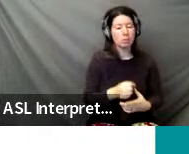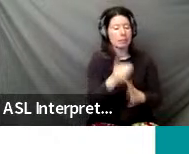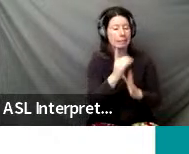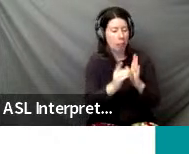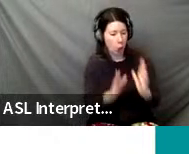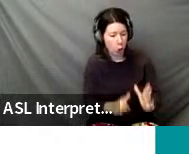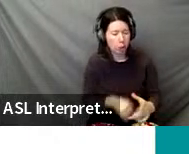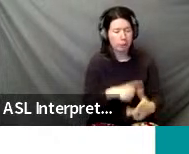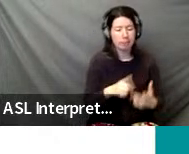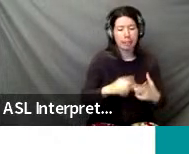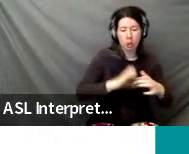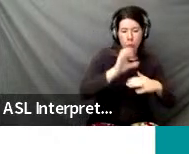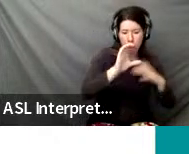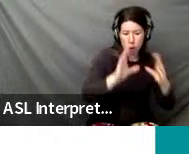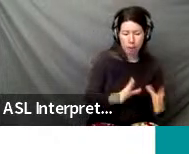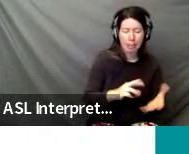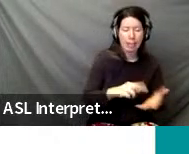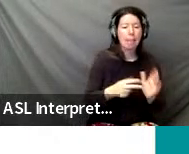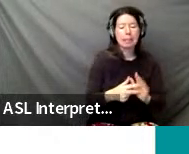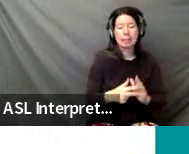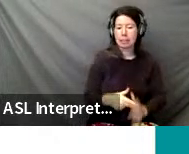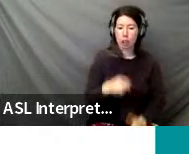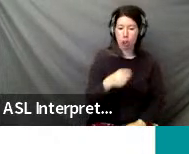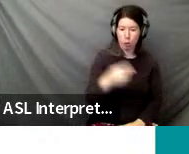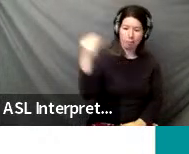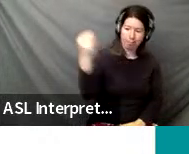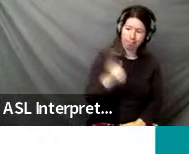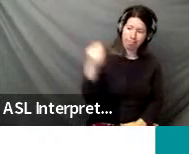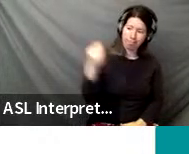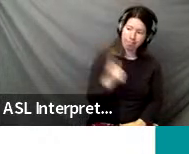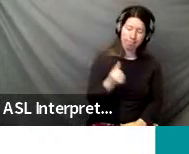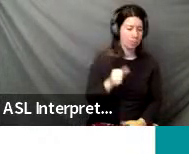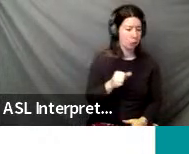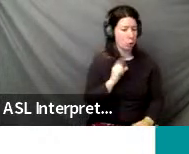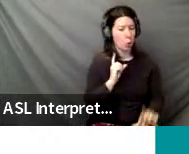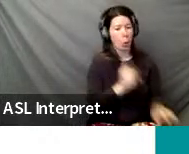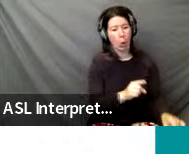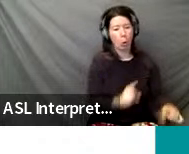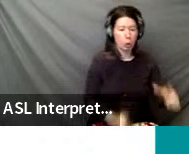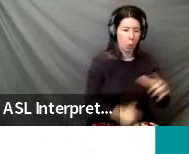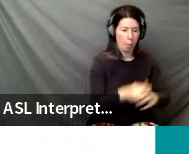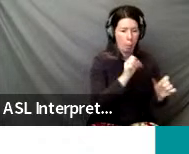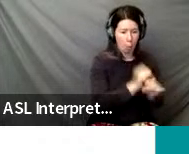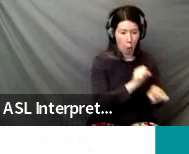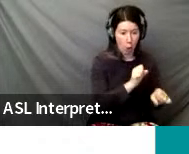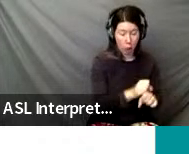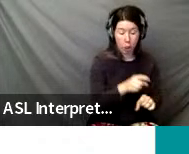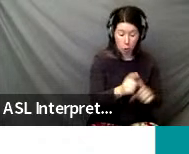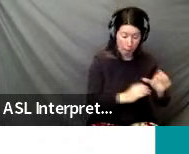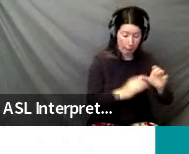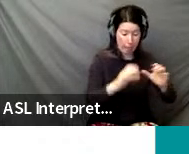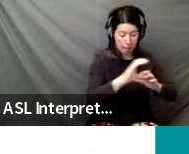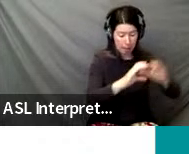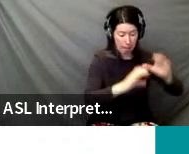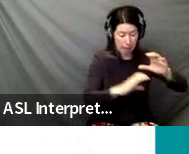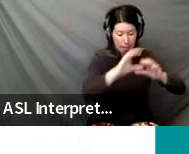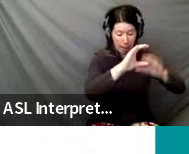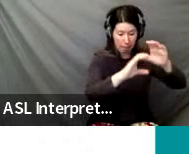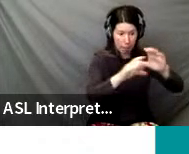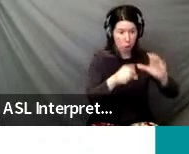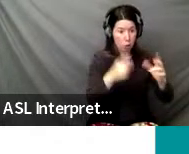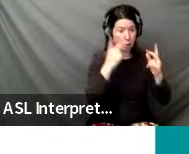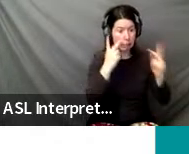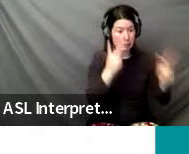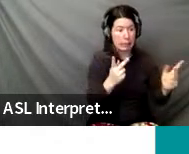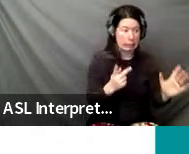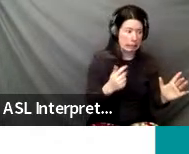get a salary or you get paid by doing that. But in order to build it, you also see indirect impacts of the materials that you